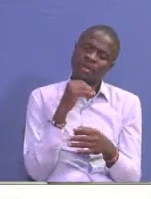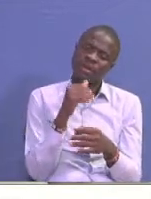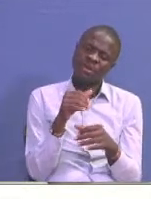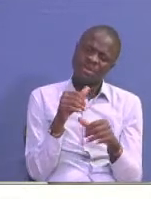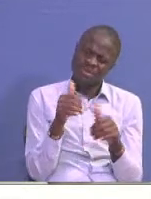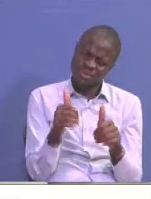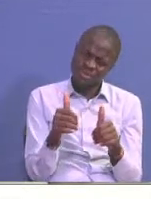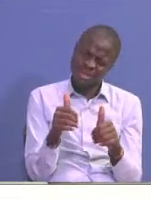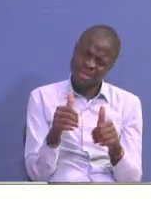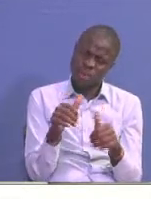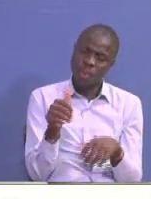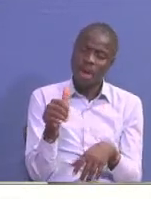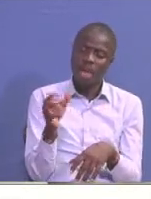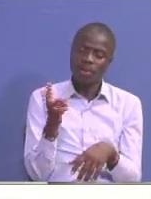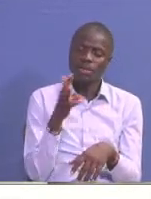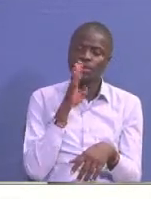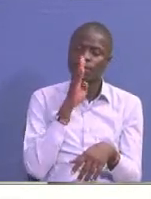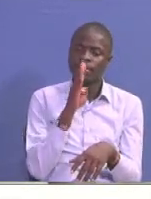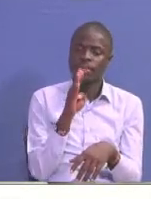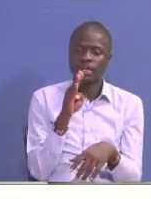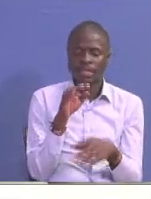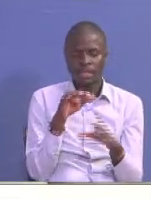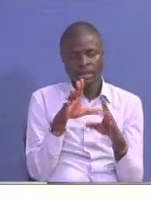should be in terms of